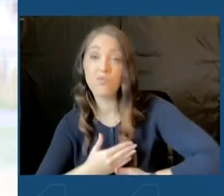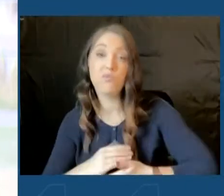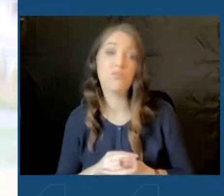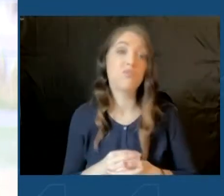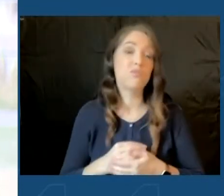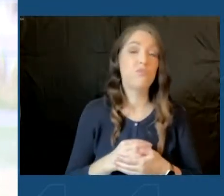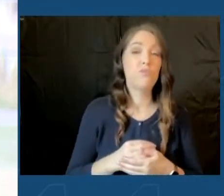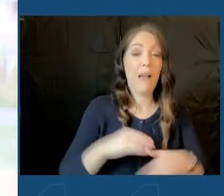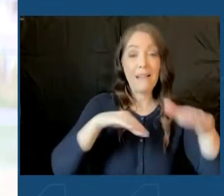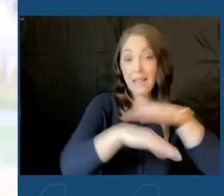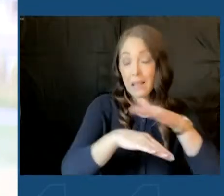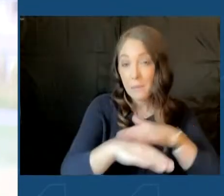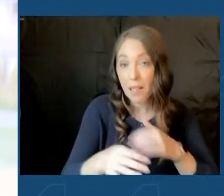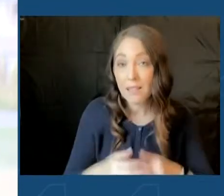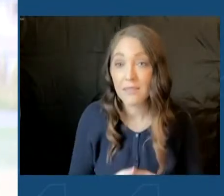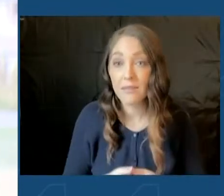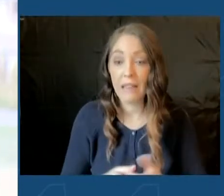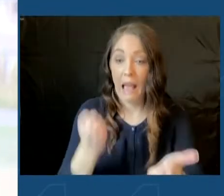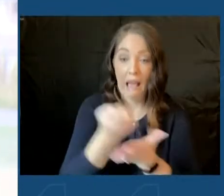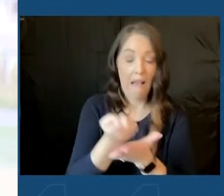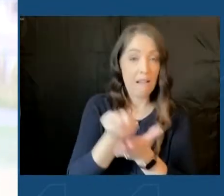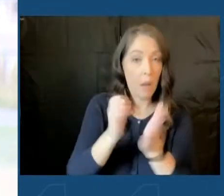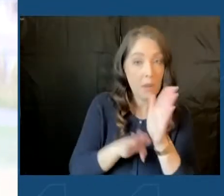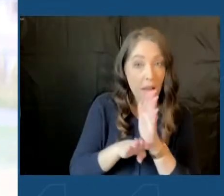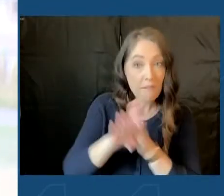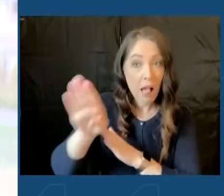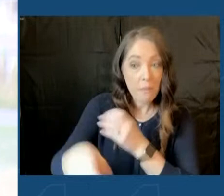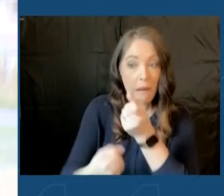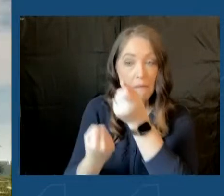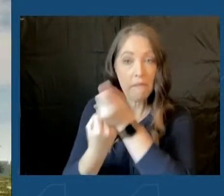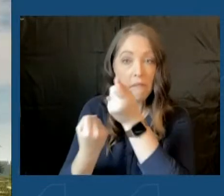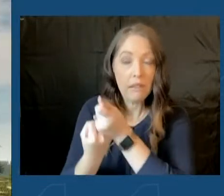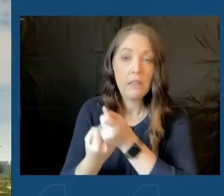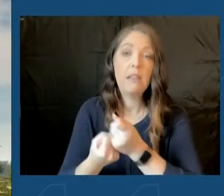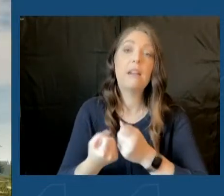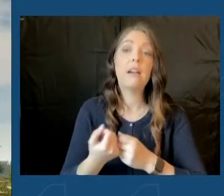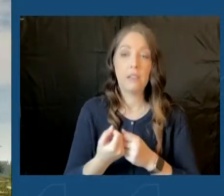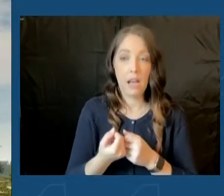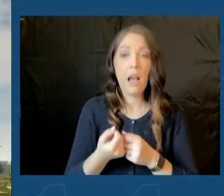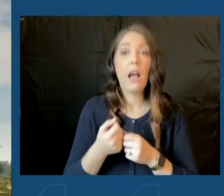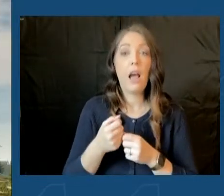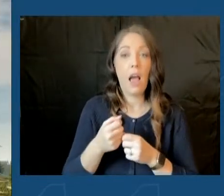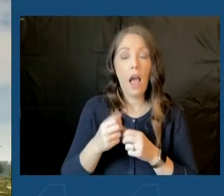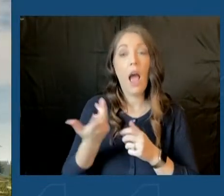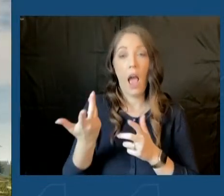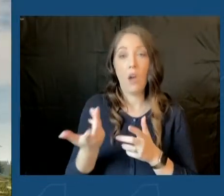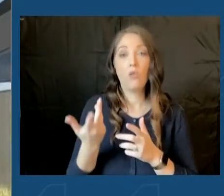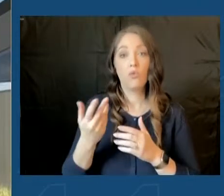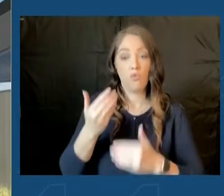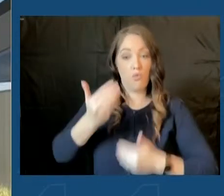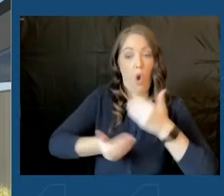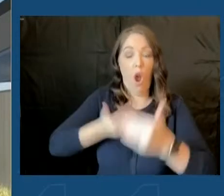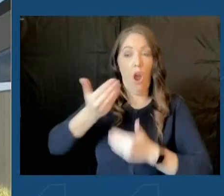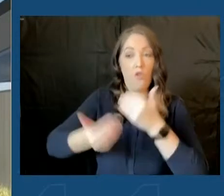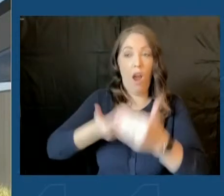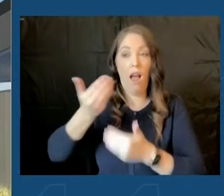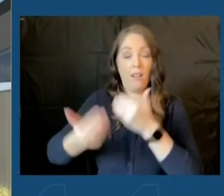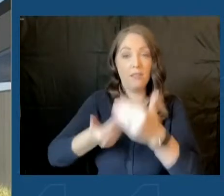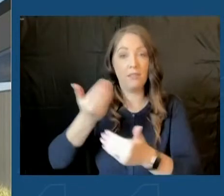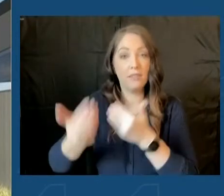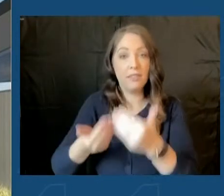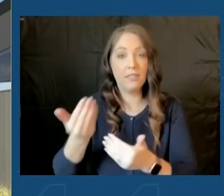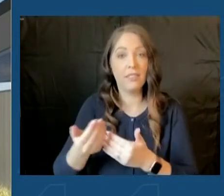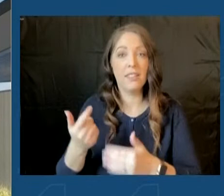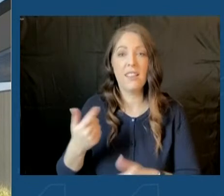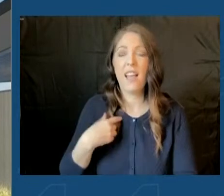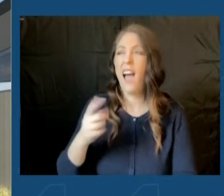economic development, something we're going to continue to do, and to and build on the decade of progress. I mean, I was asking this morning, I said, when did everything